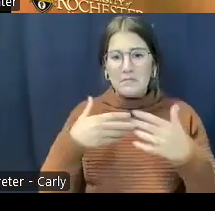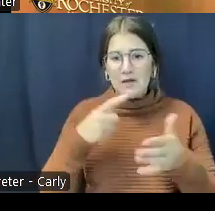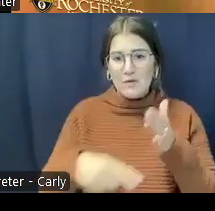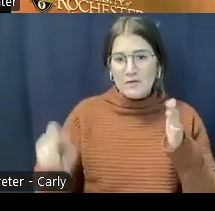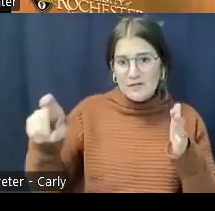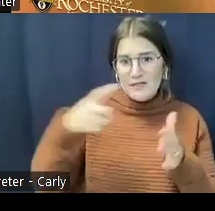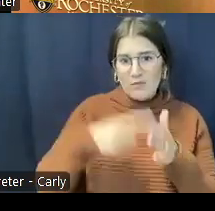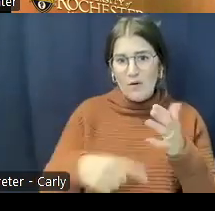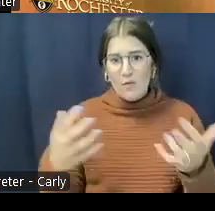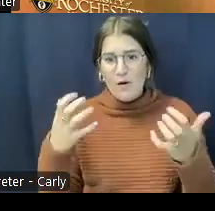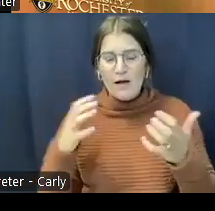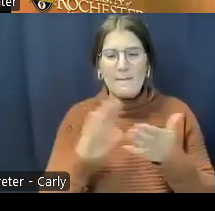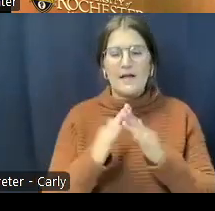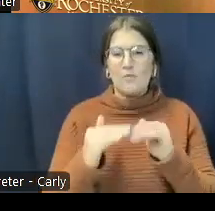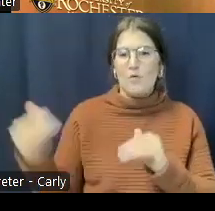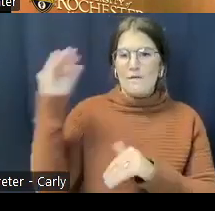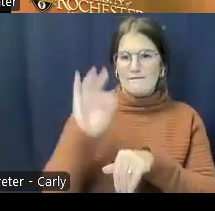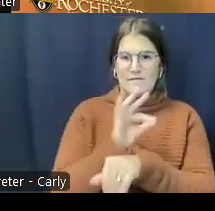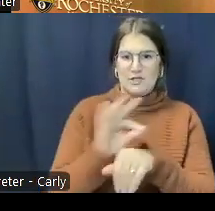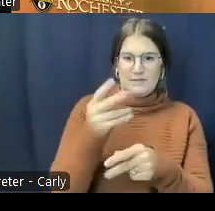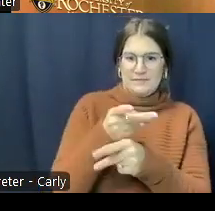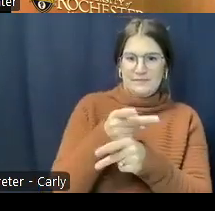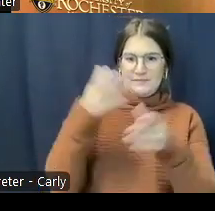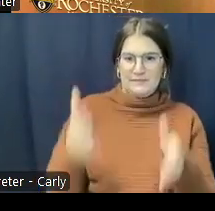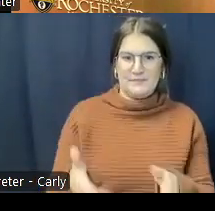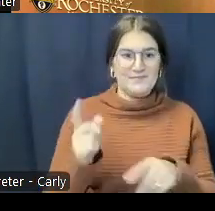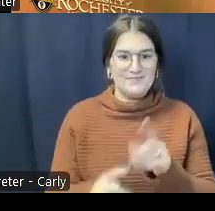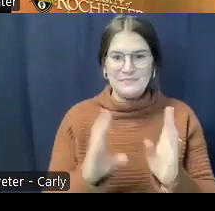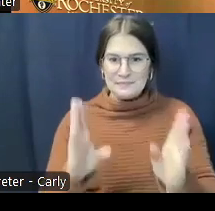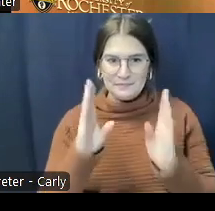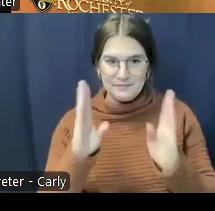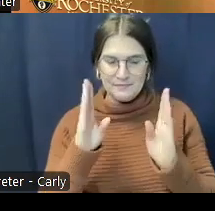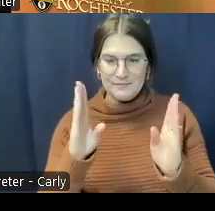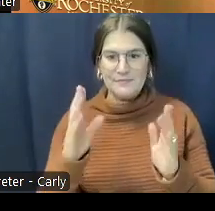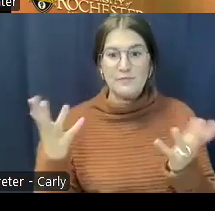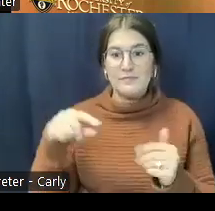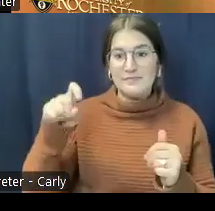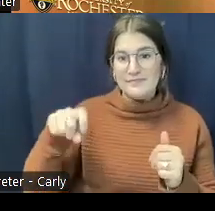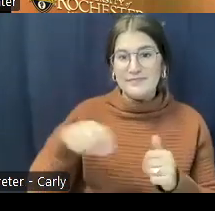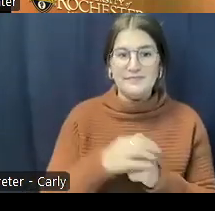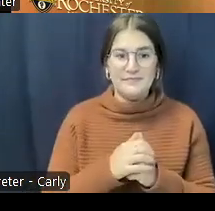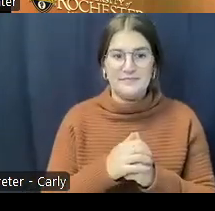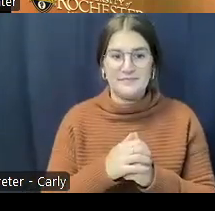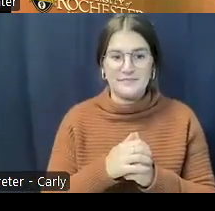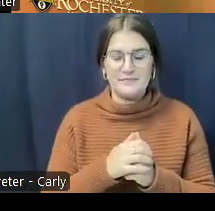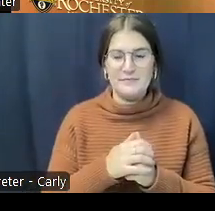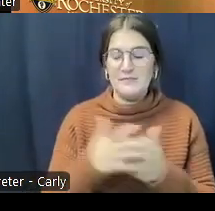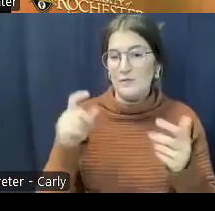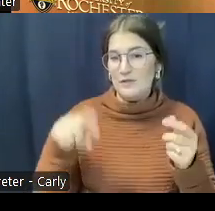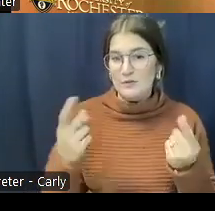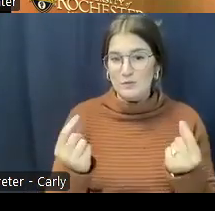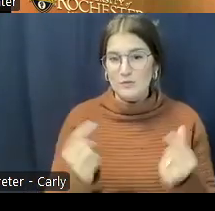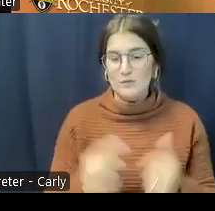else. You become an over-functioning caretaker, and you can't pay attention to what you need if you're gonna pay attention to what you need to do.